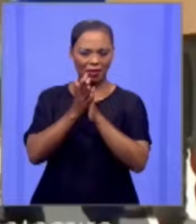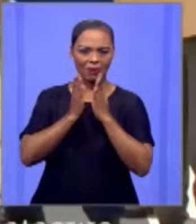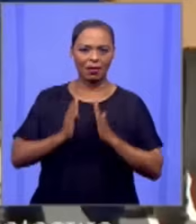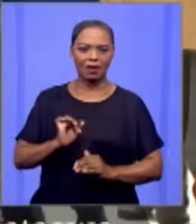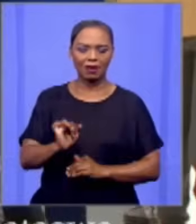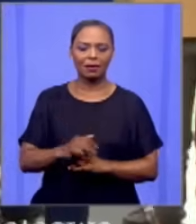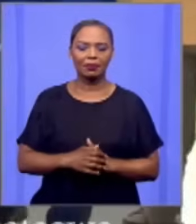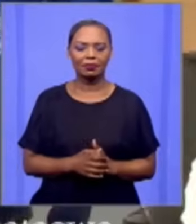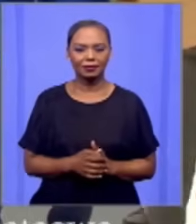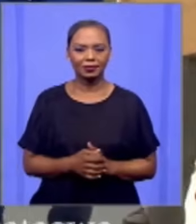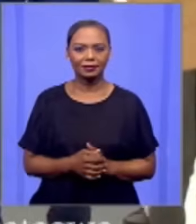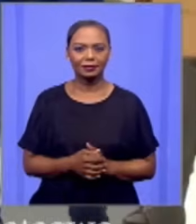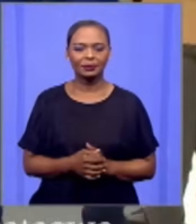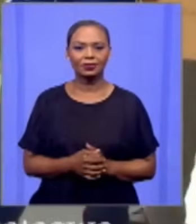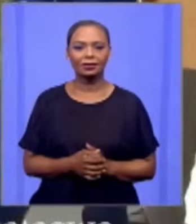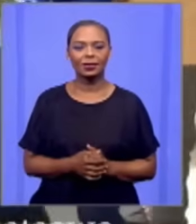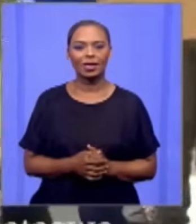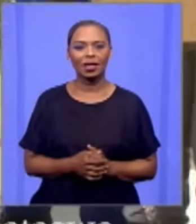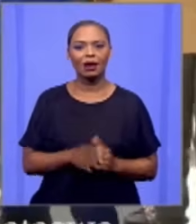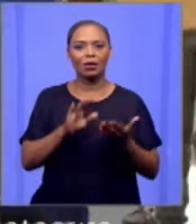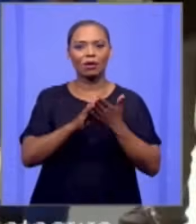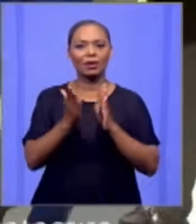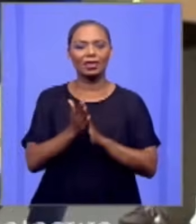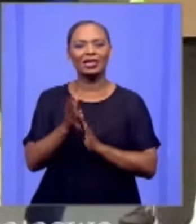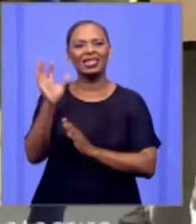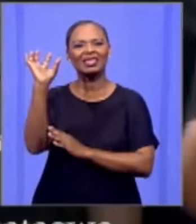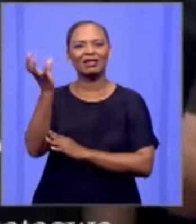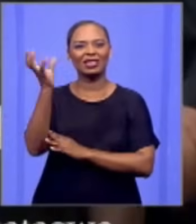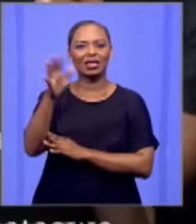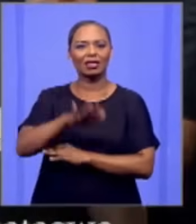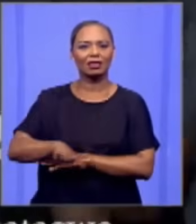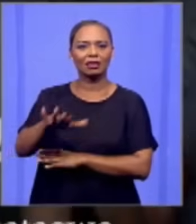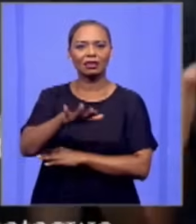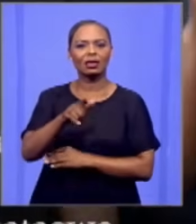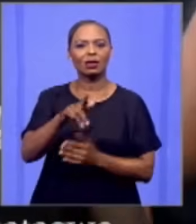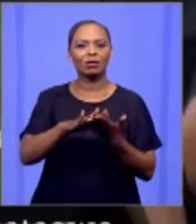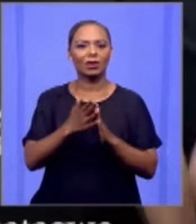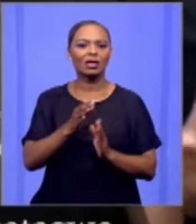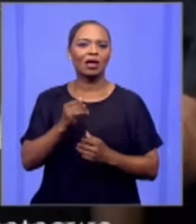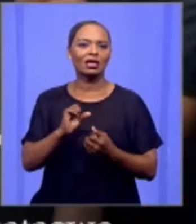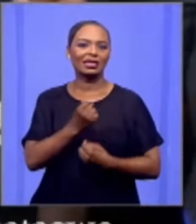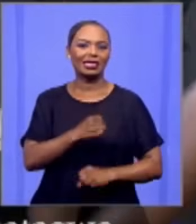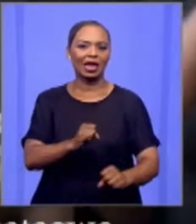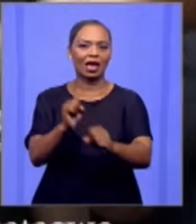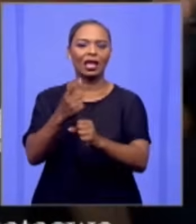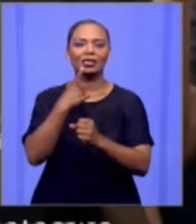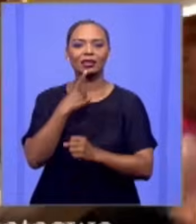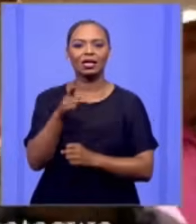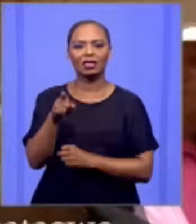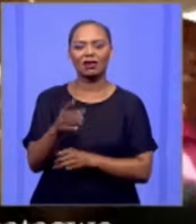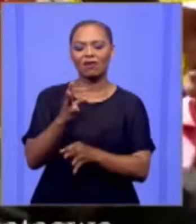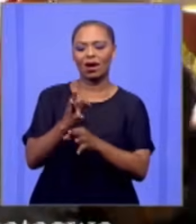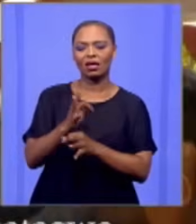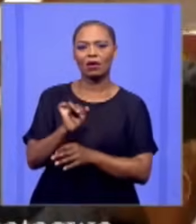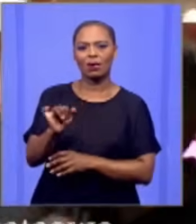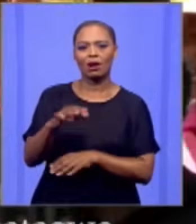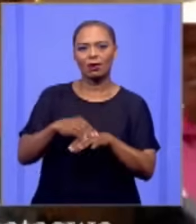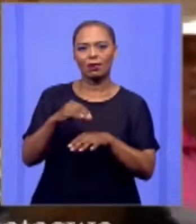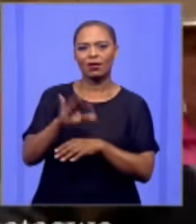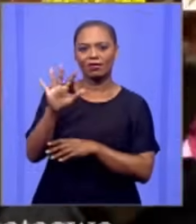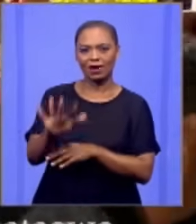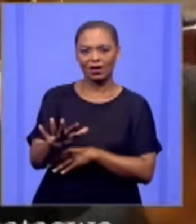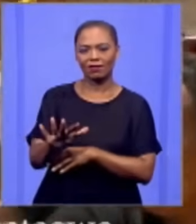hantle. Badudi ba Senegal ka Free State ba kgatlanong le gore tata go ngwana wa mengwaga e mehlano a